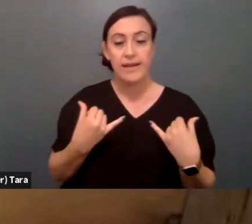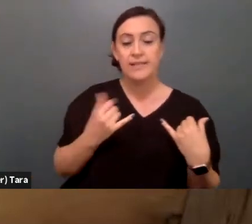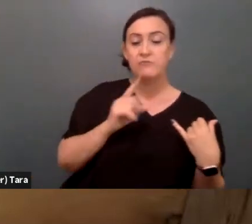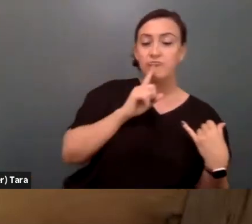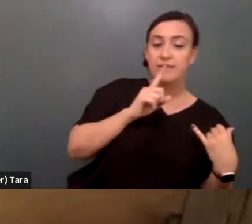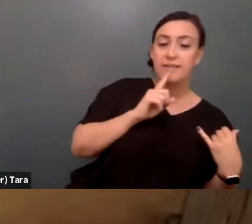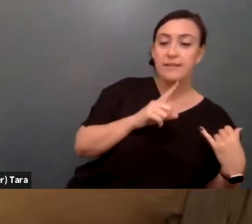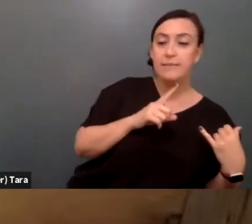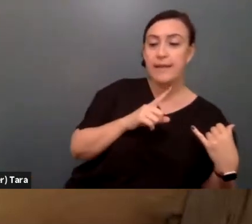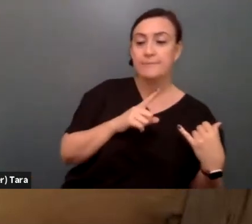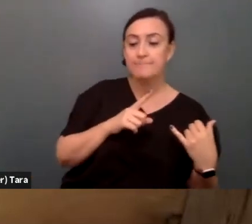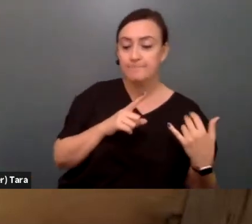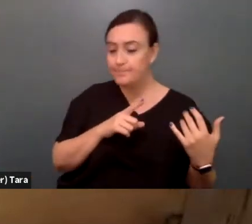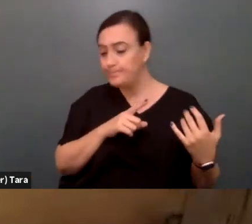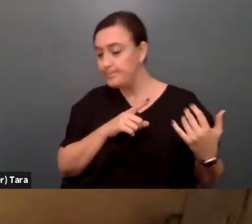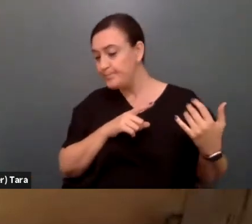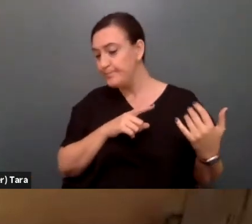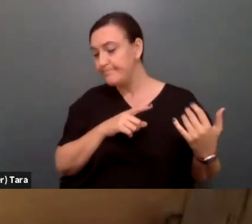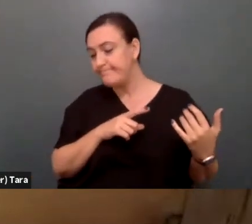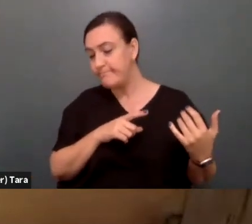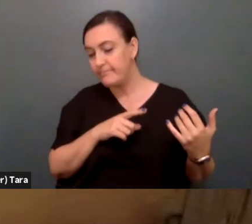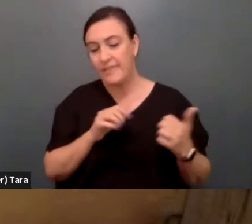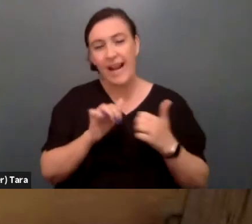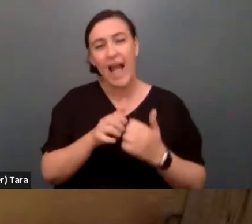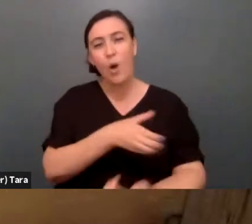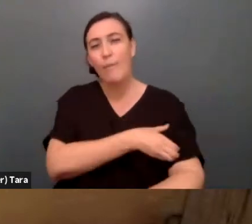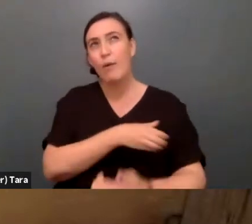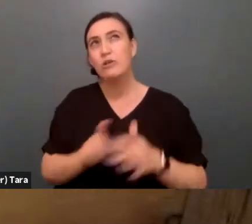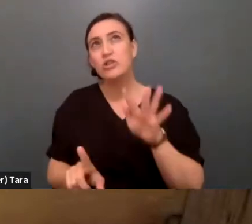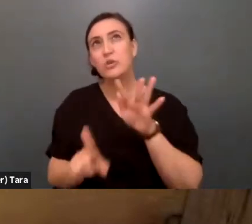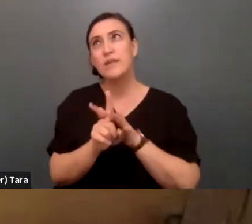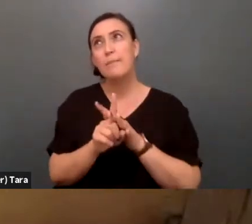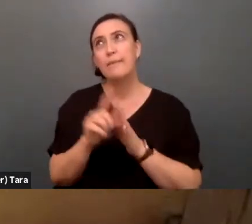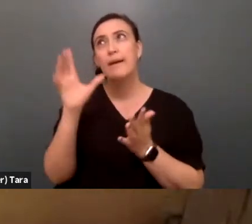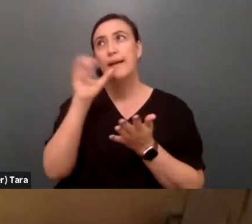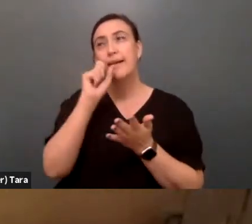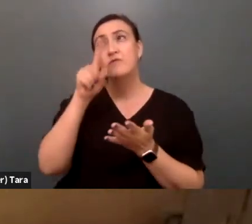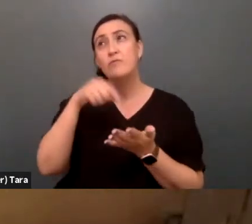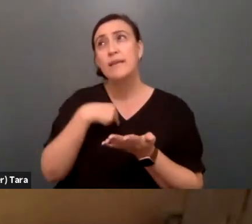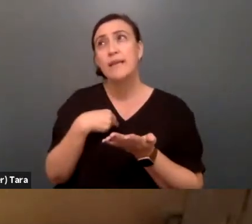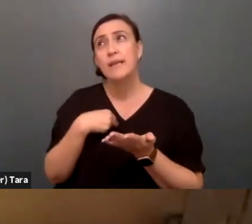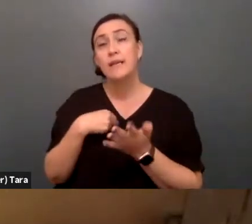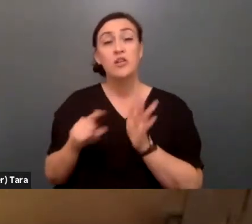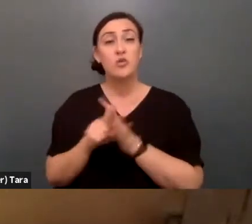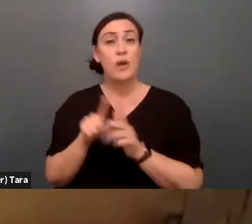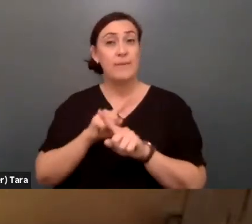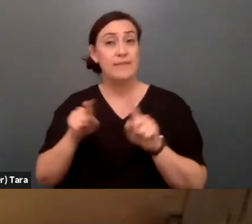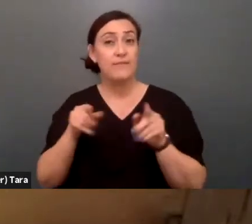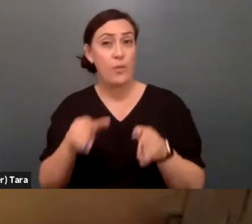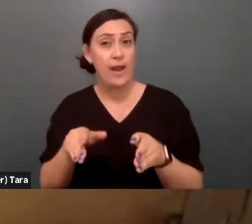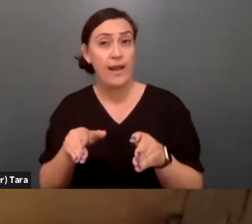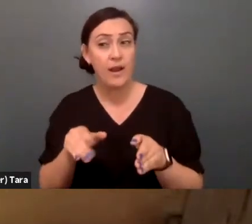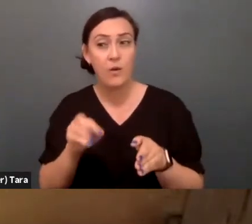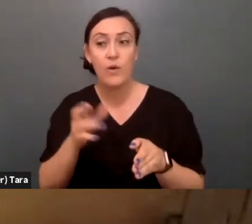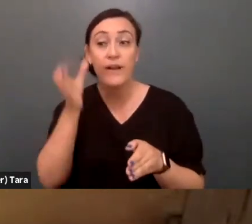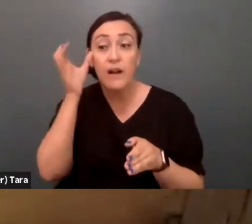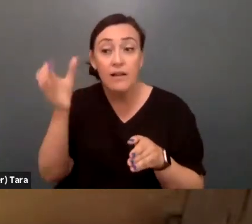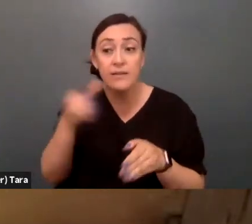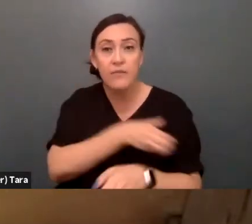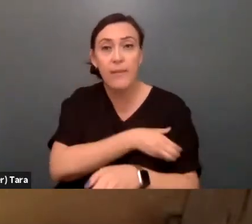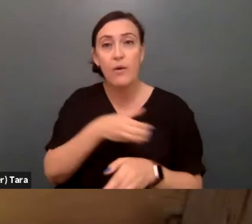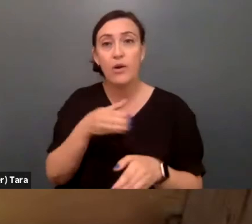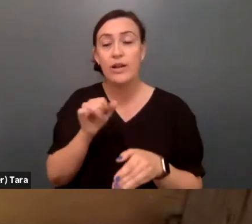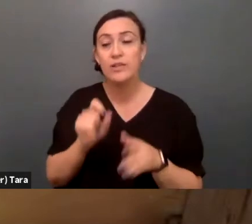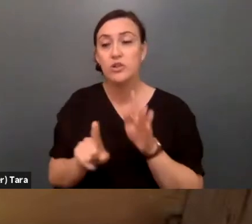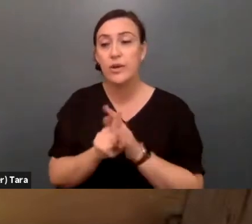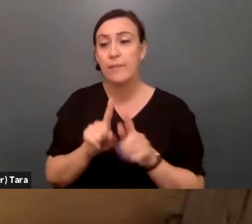the how power shows up, I guess for me is showing up in a different way, or the concept of power is showing up in a different way as we